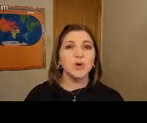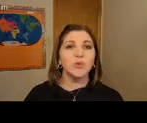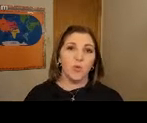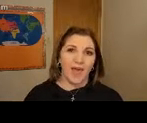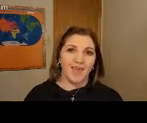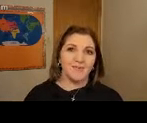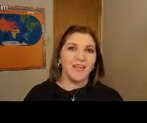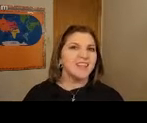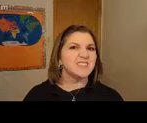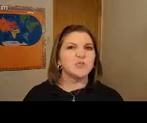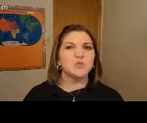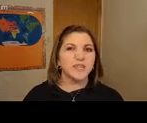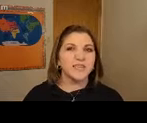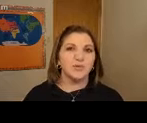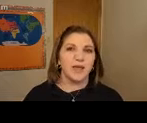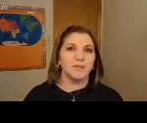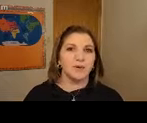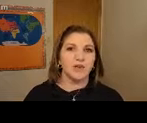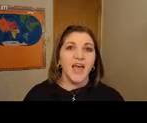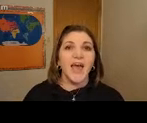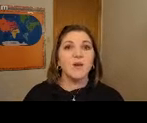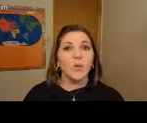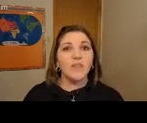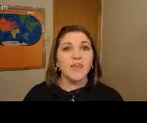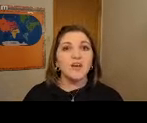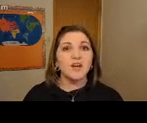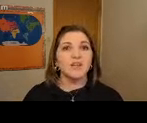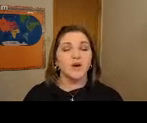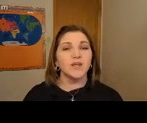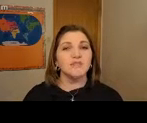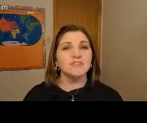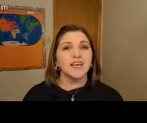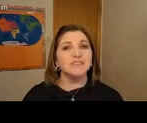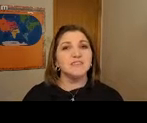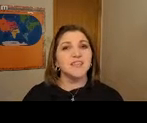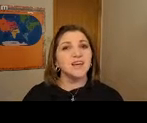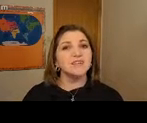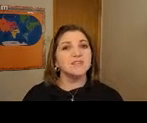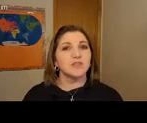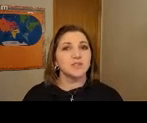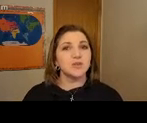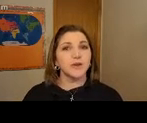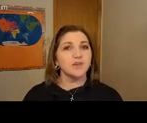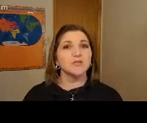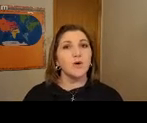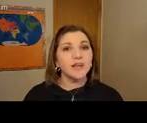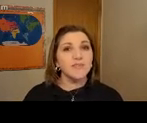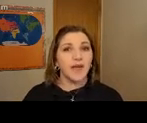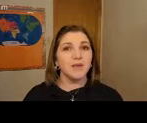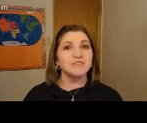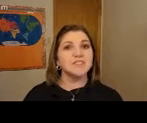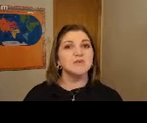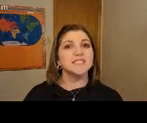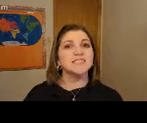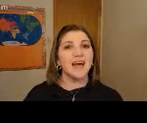Chester's Way. This is a really great book. And one thing you're going to notice is that there is the two readers, one of